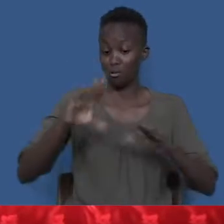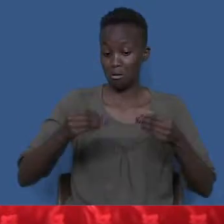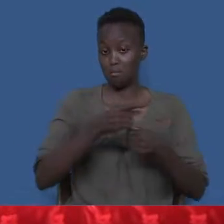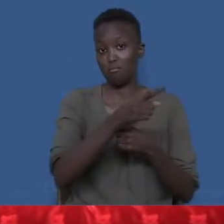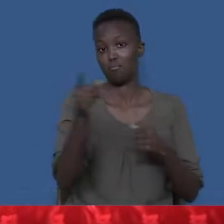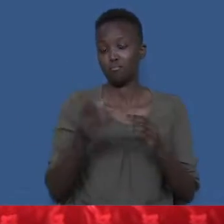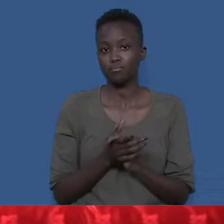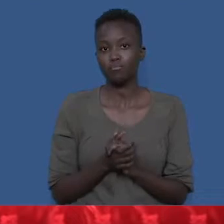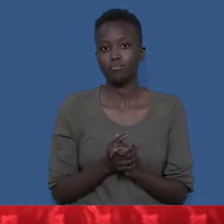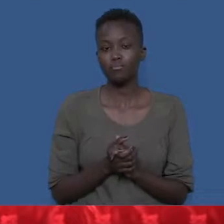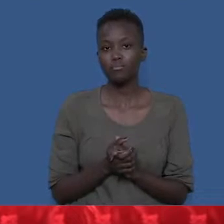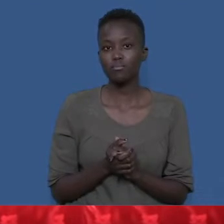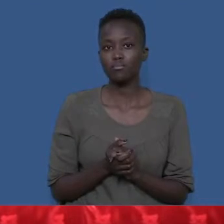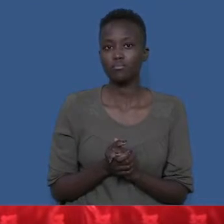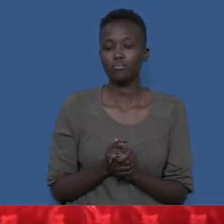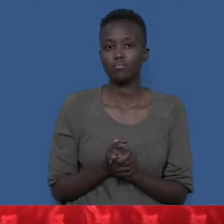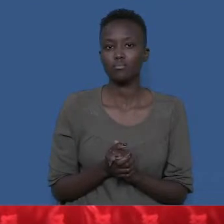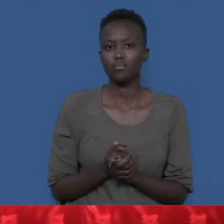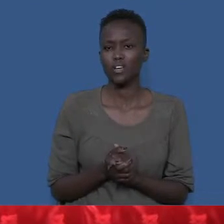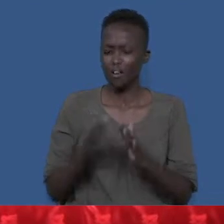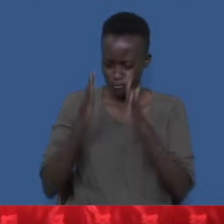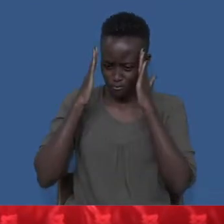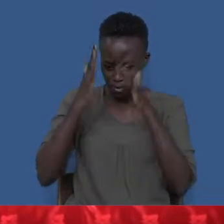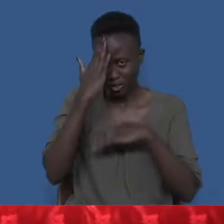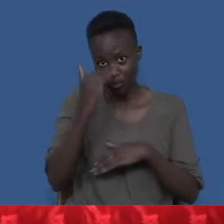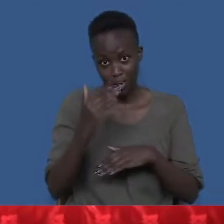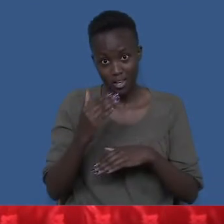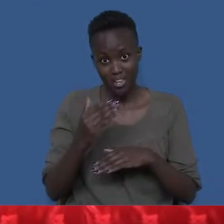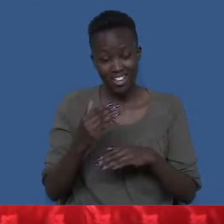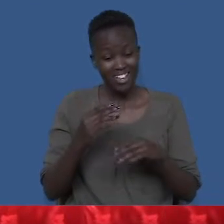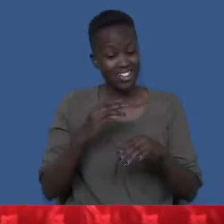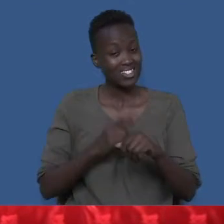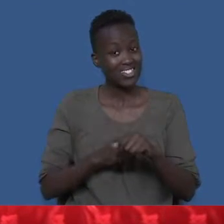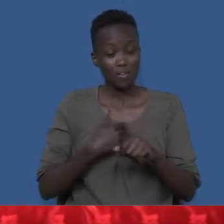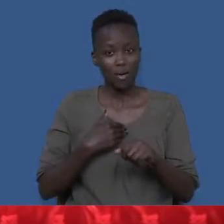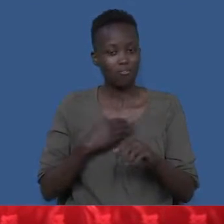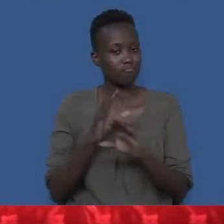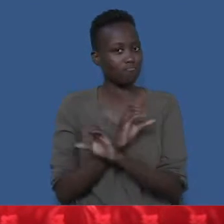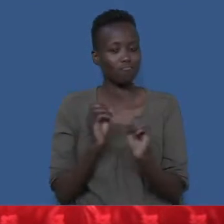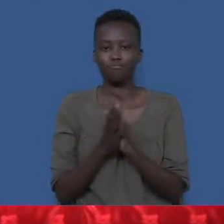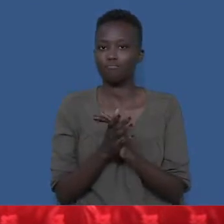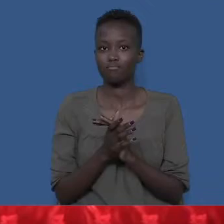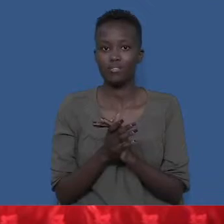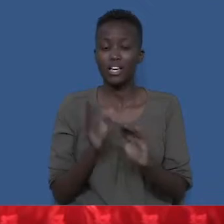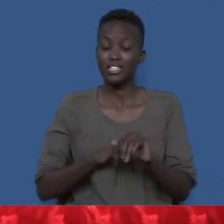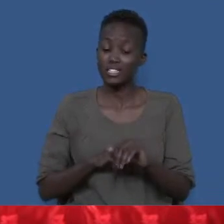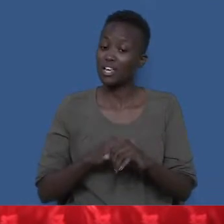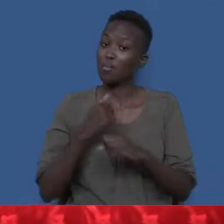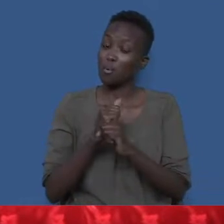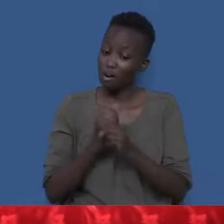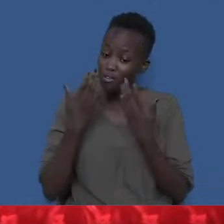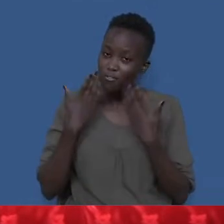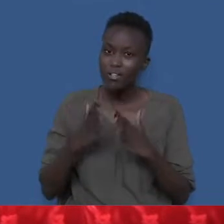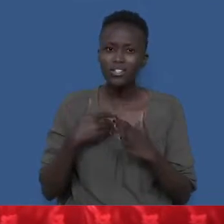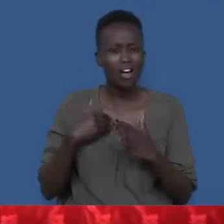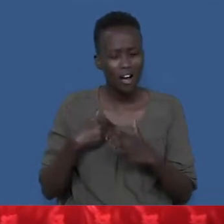you. Deliver it with integrity, because time will not be on your side. Leave a legacy at the place of work. Leave a legacy in